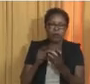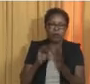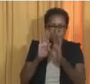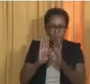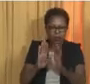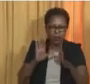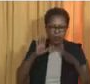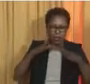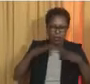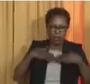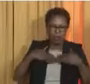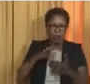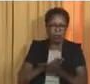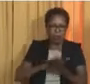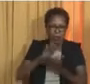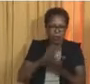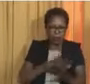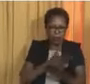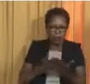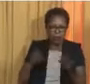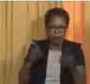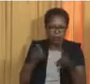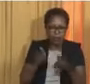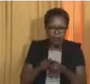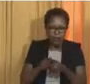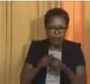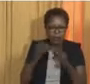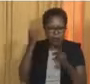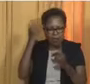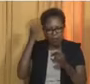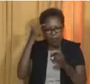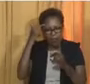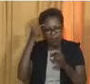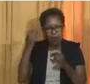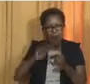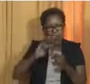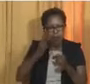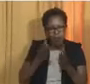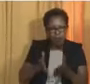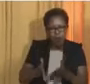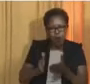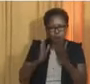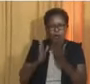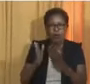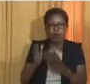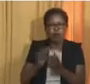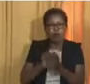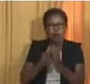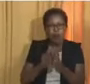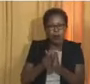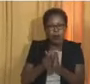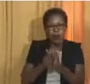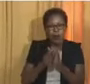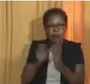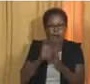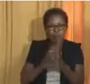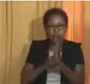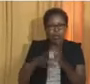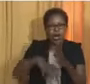thereby devise a fourth-way path for amending the Constitution outside the three pathways that